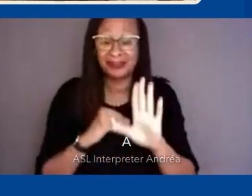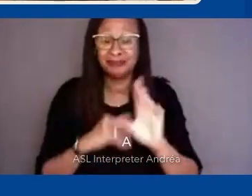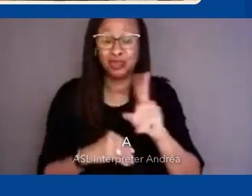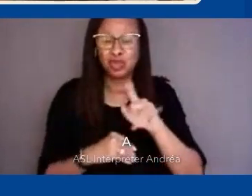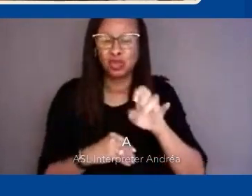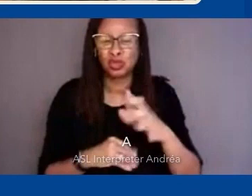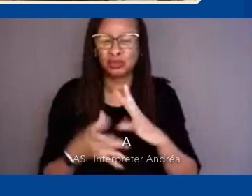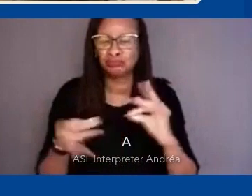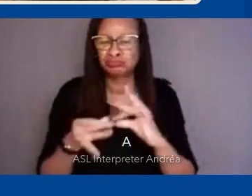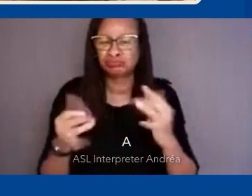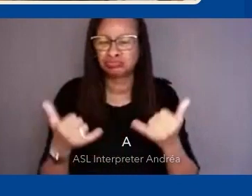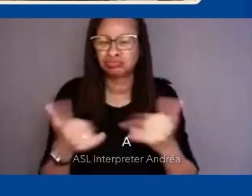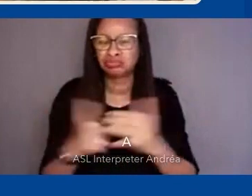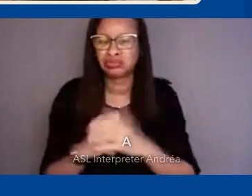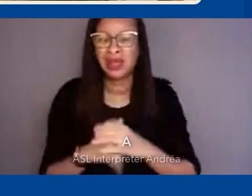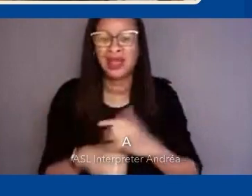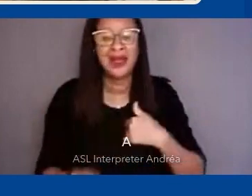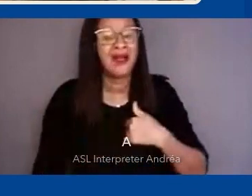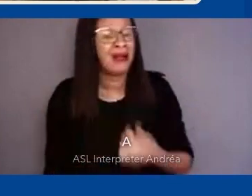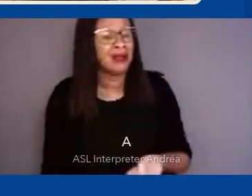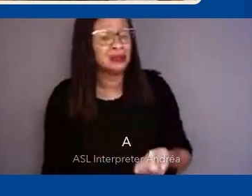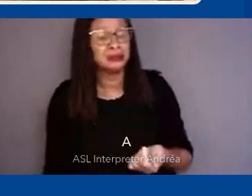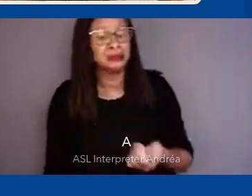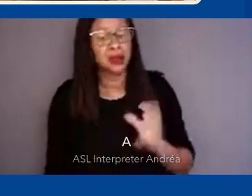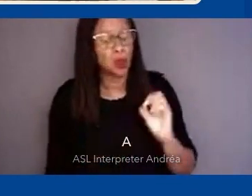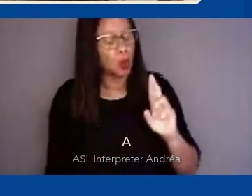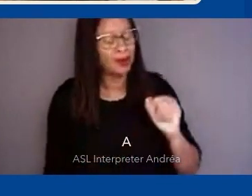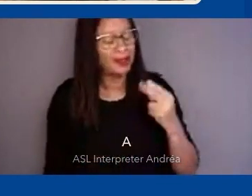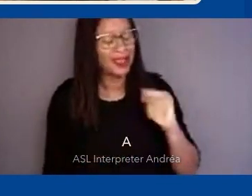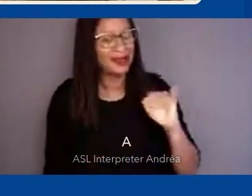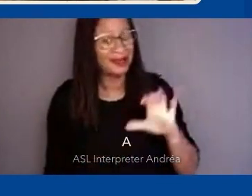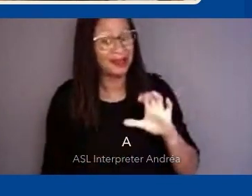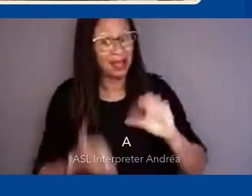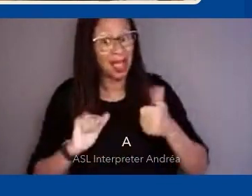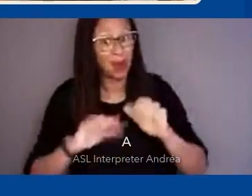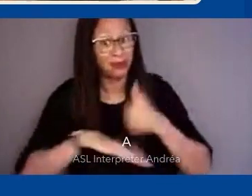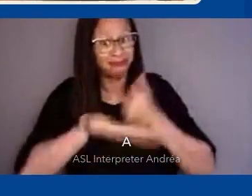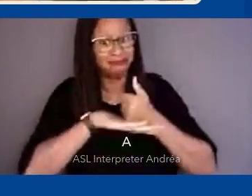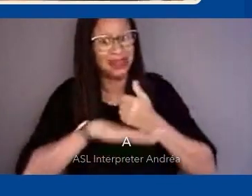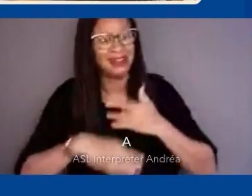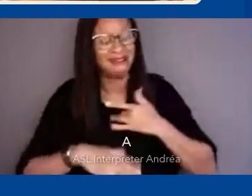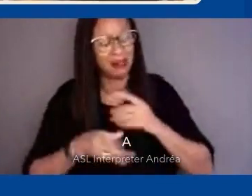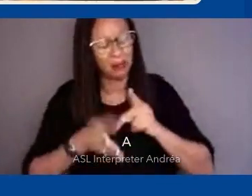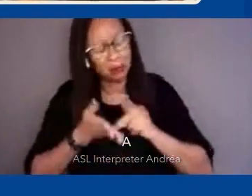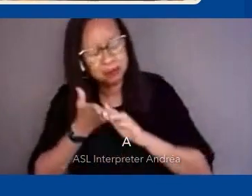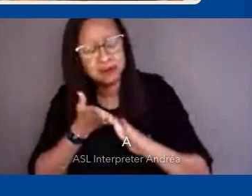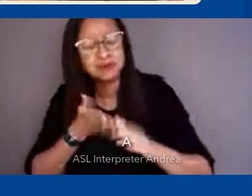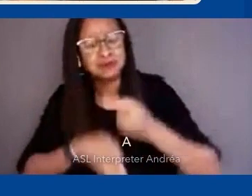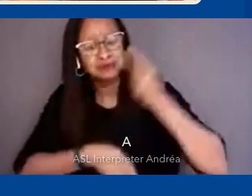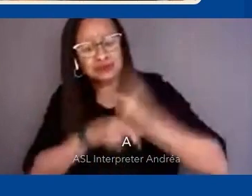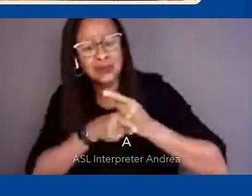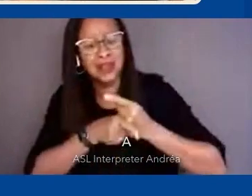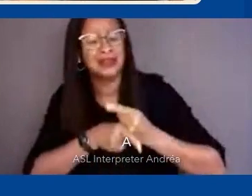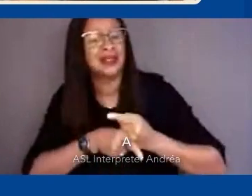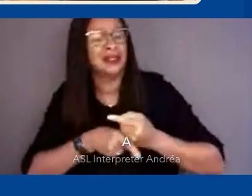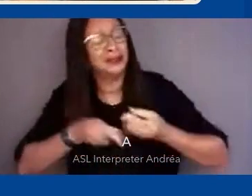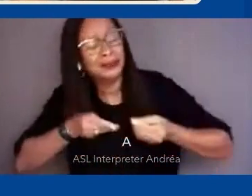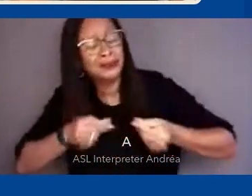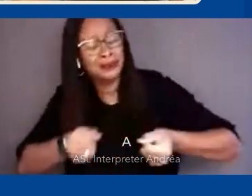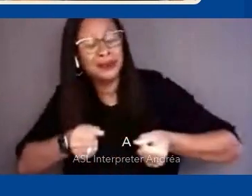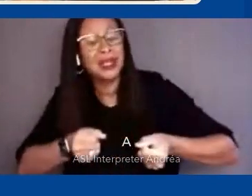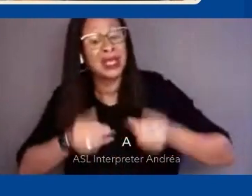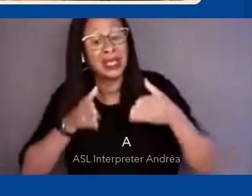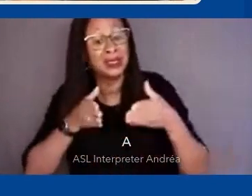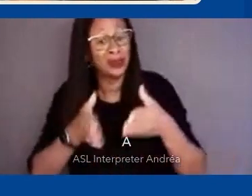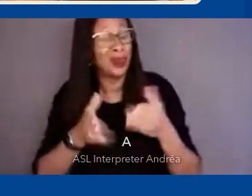in, it was so organic the way that it happened, and it just felt so pure and right, in a way that maybe sometimes